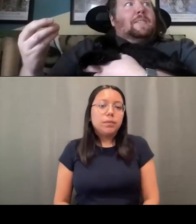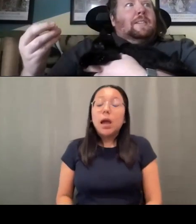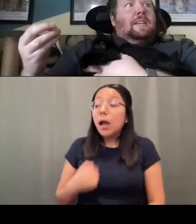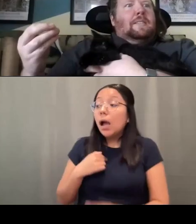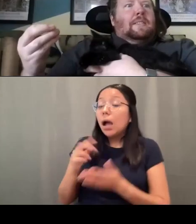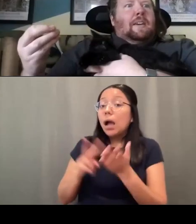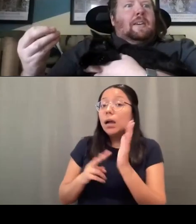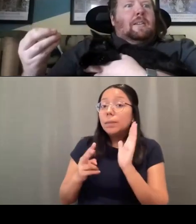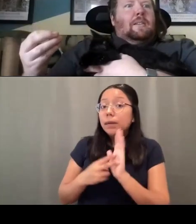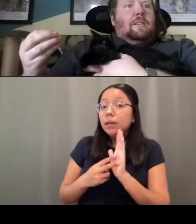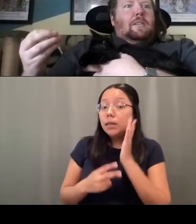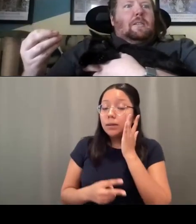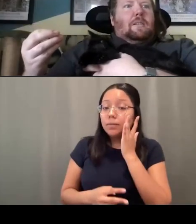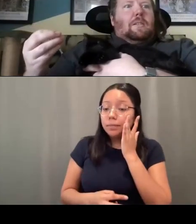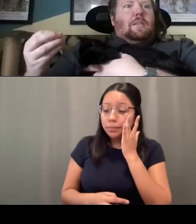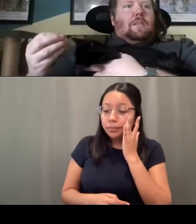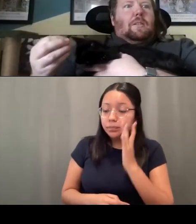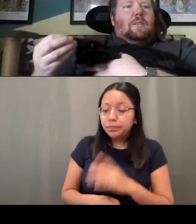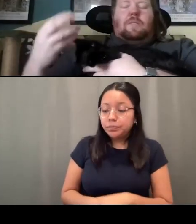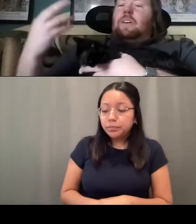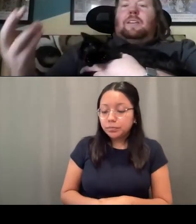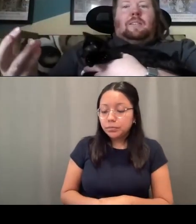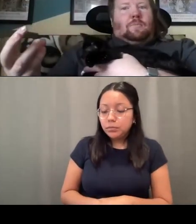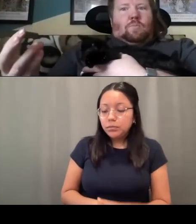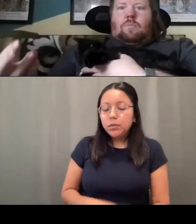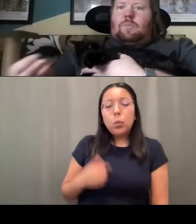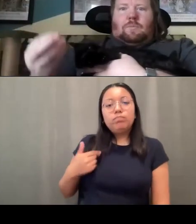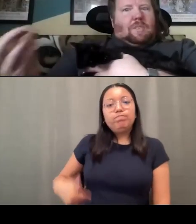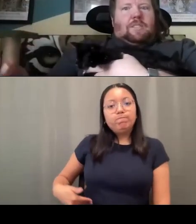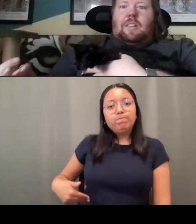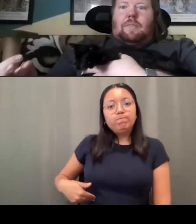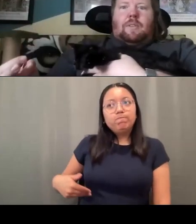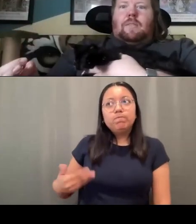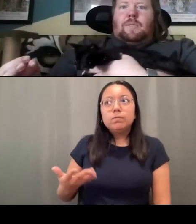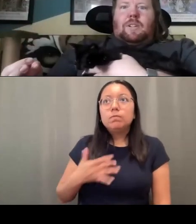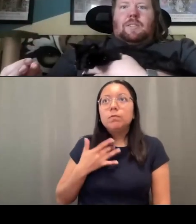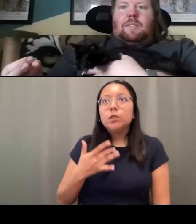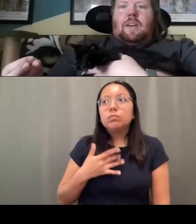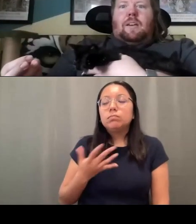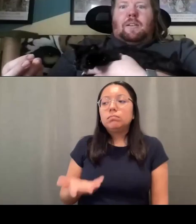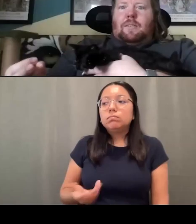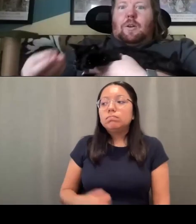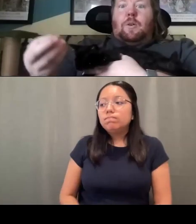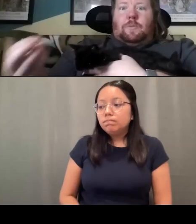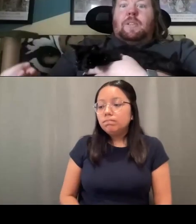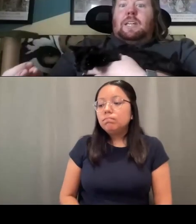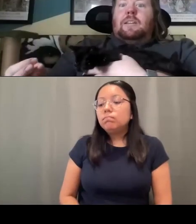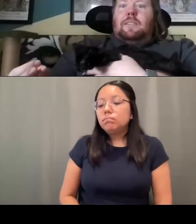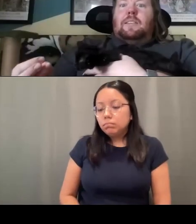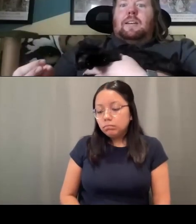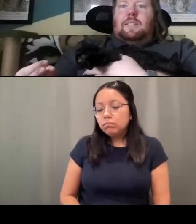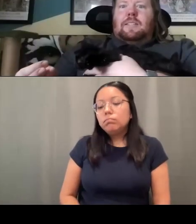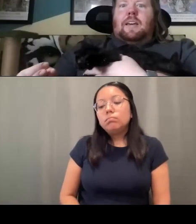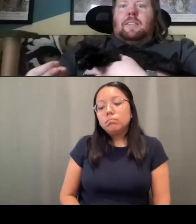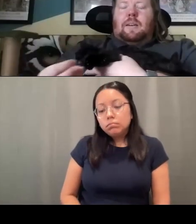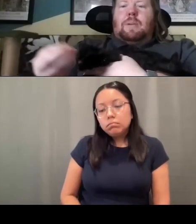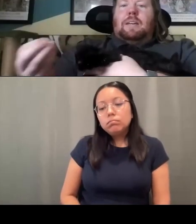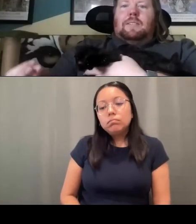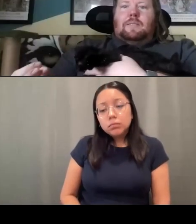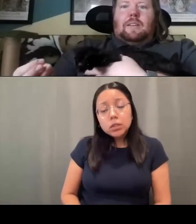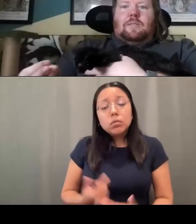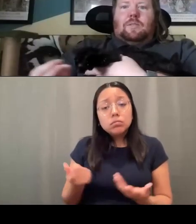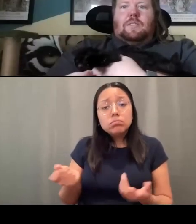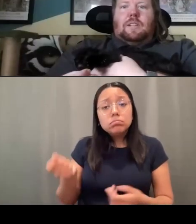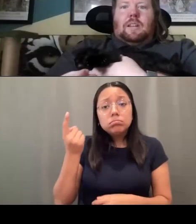one of my instincts is like that there's a level of trust there. Hopefully that's a sign